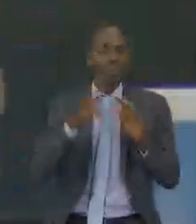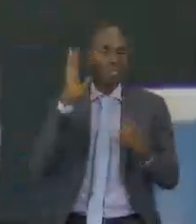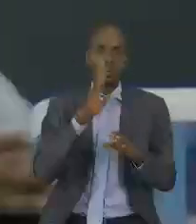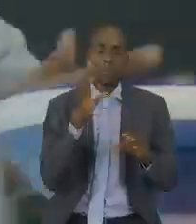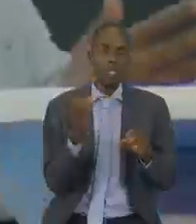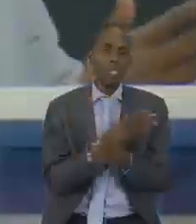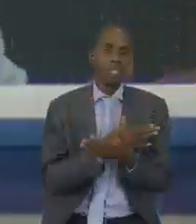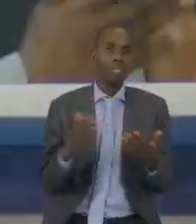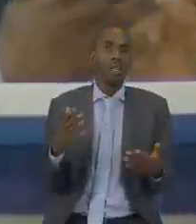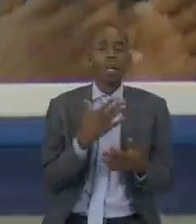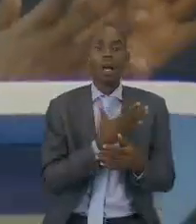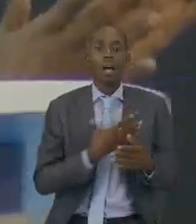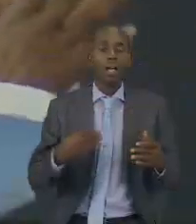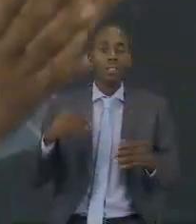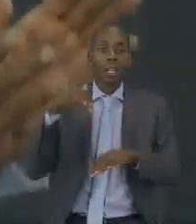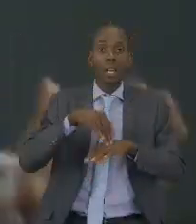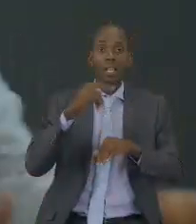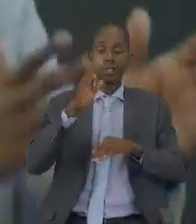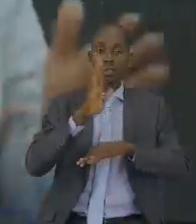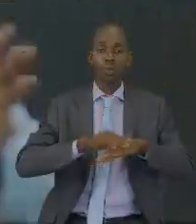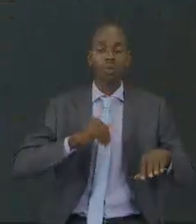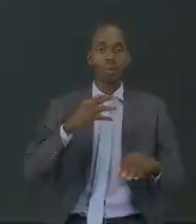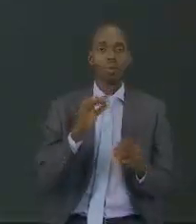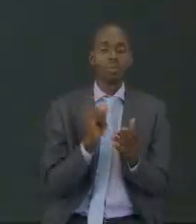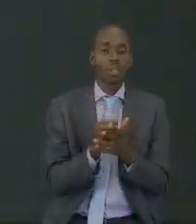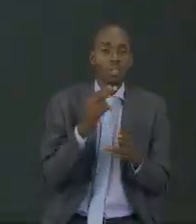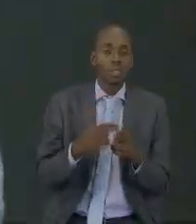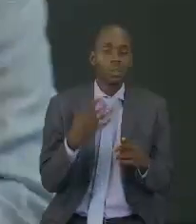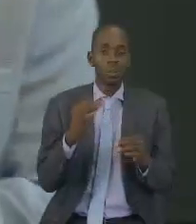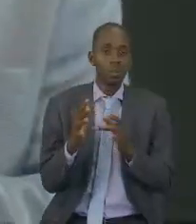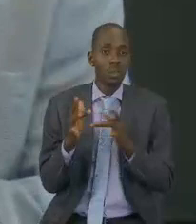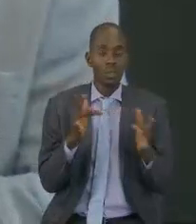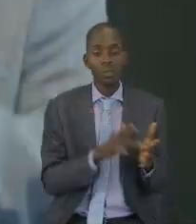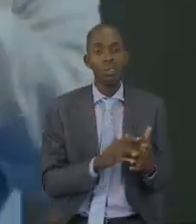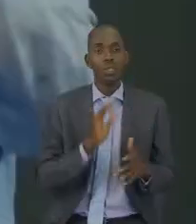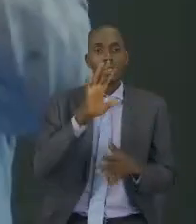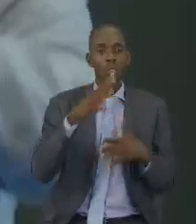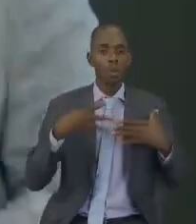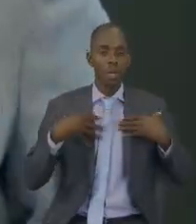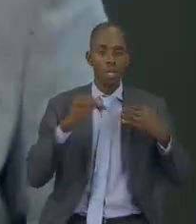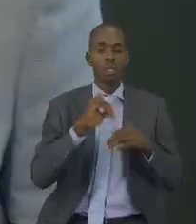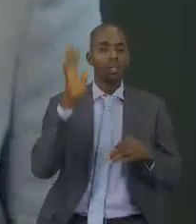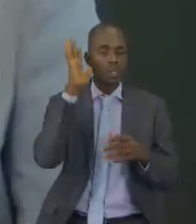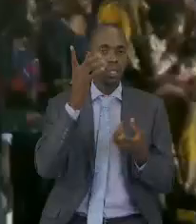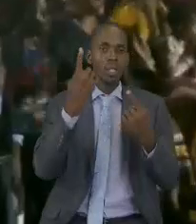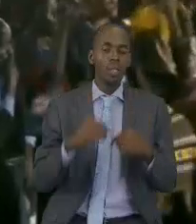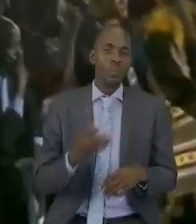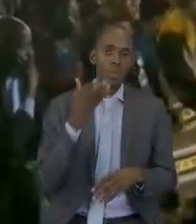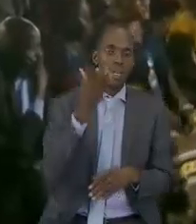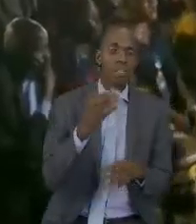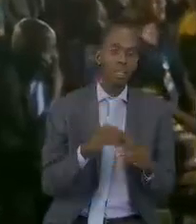away. At the mention of the name of Jesus, your healing will come there